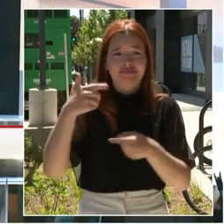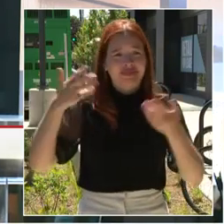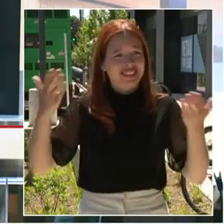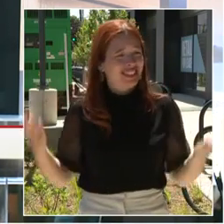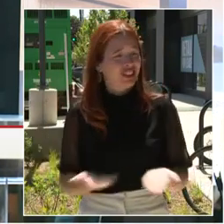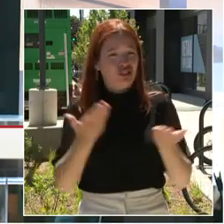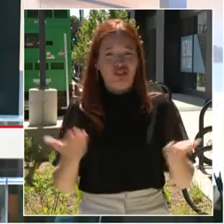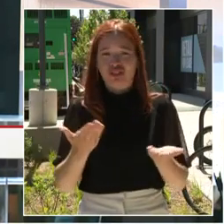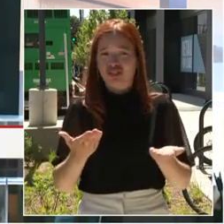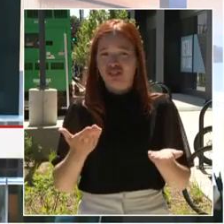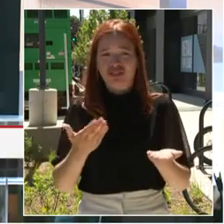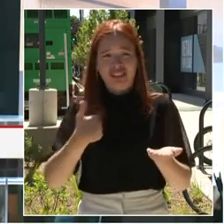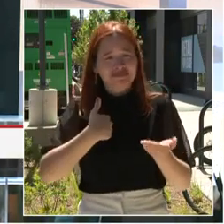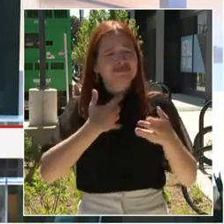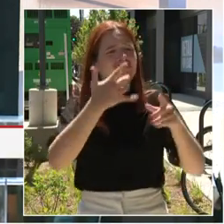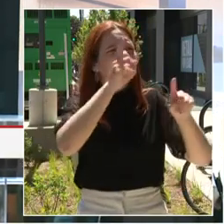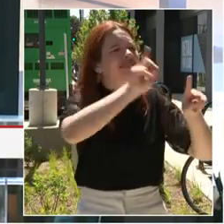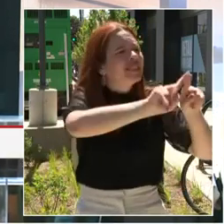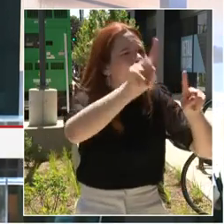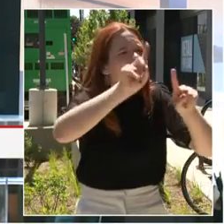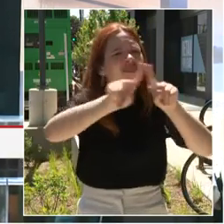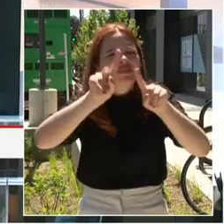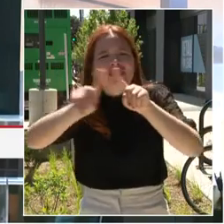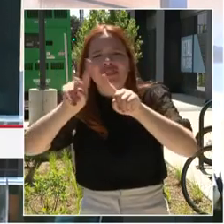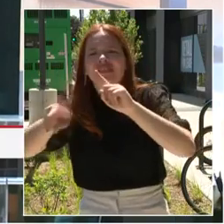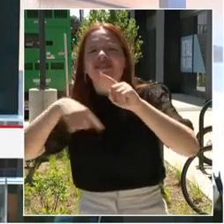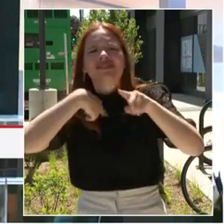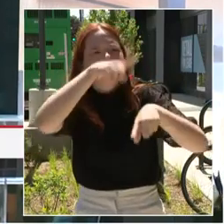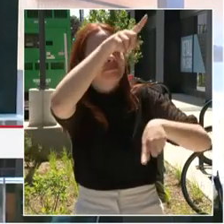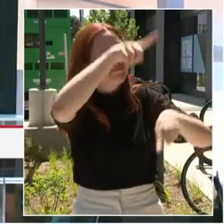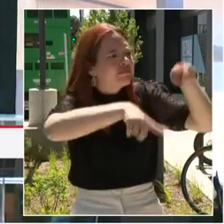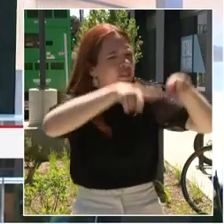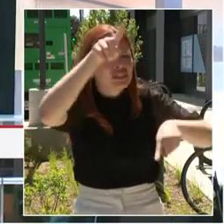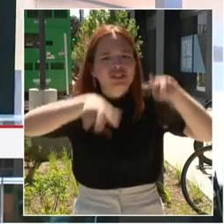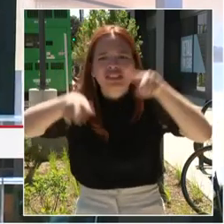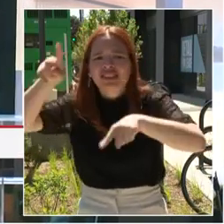domiciles, but the professionals at DGS topped them all.